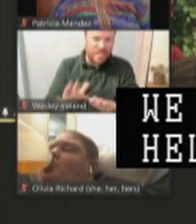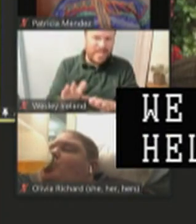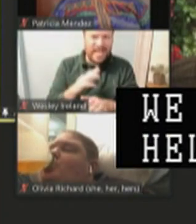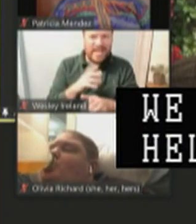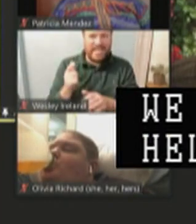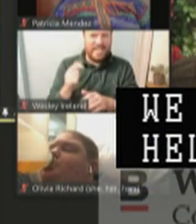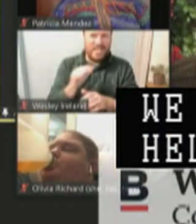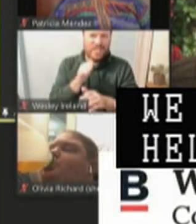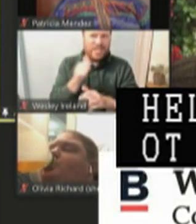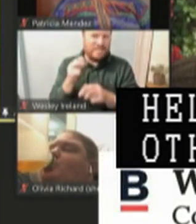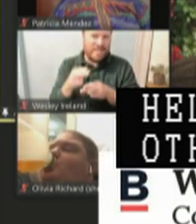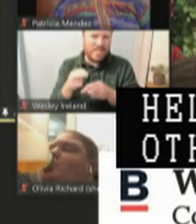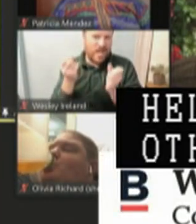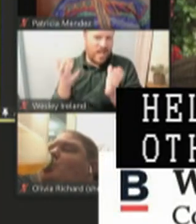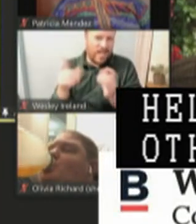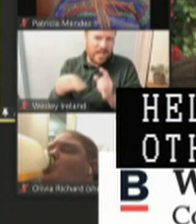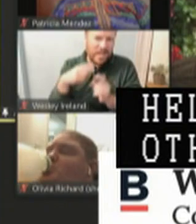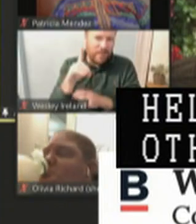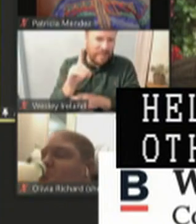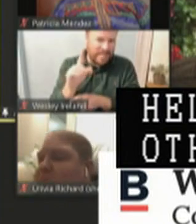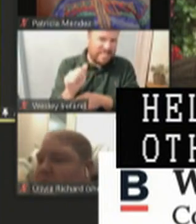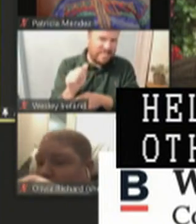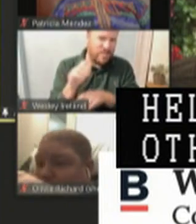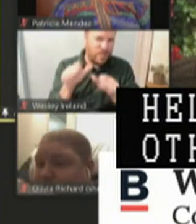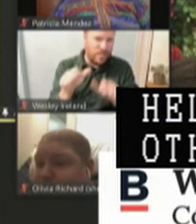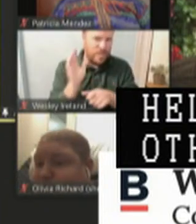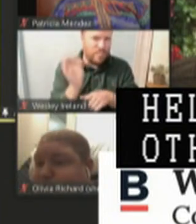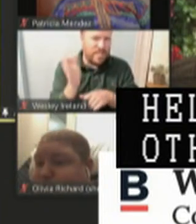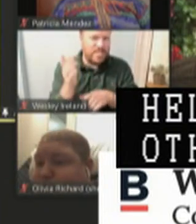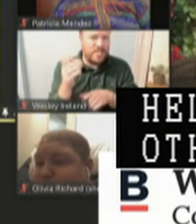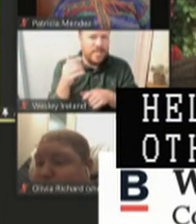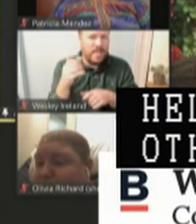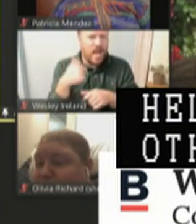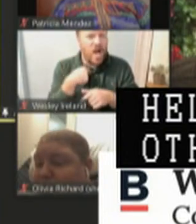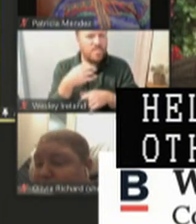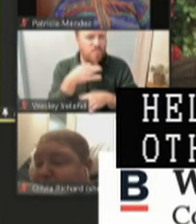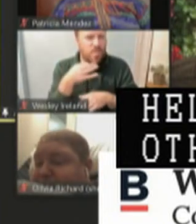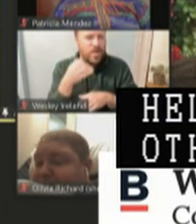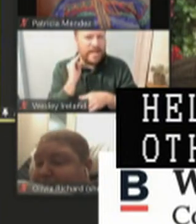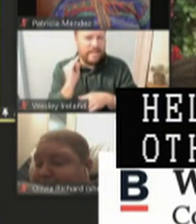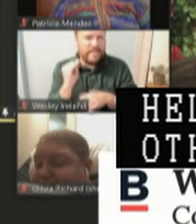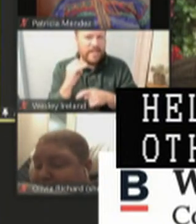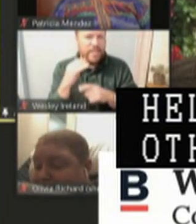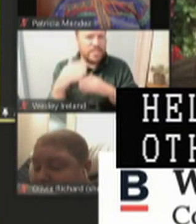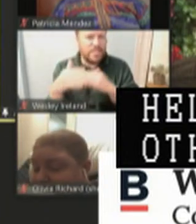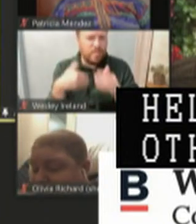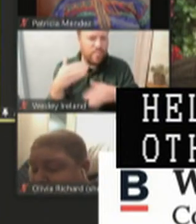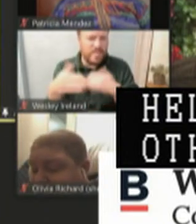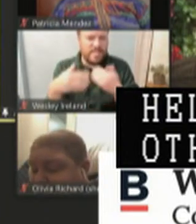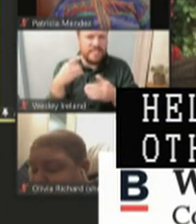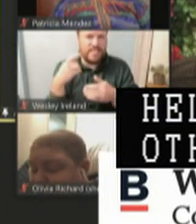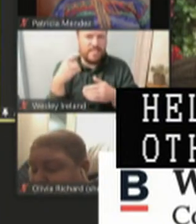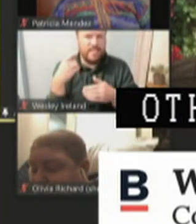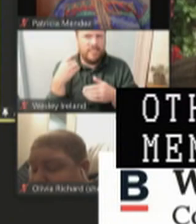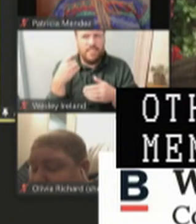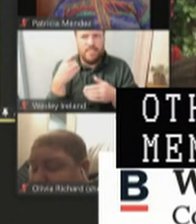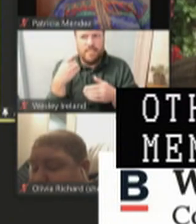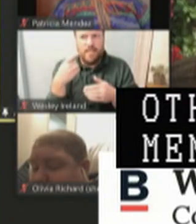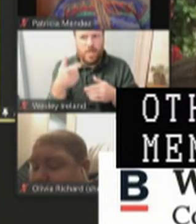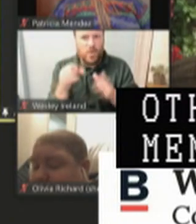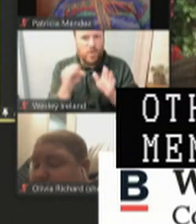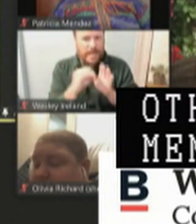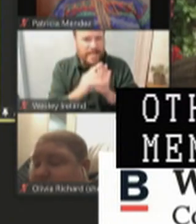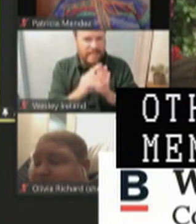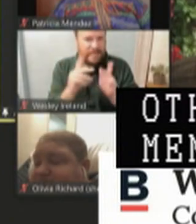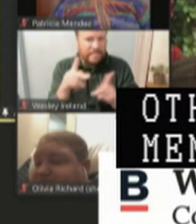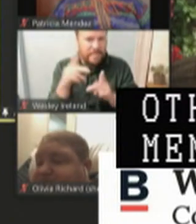you had a wonderful presentation, but you did not mention a lot about disabilities within your presentation. So I'm curious